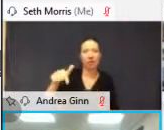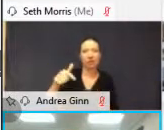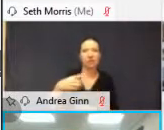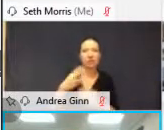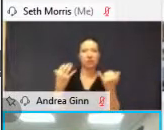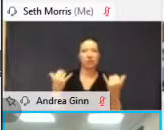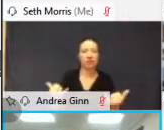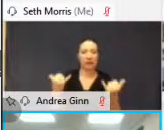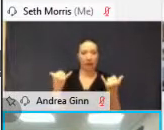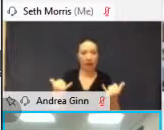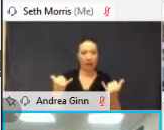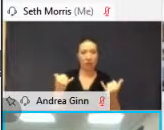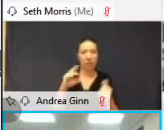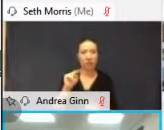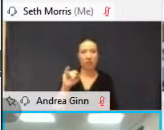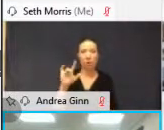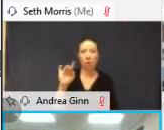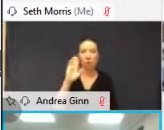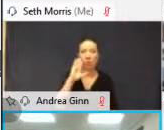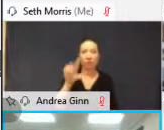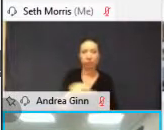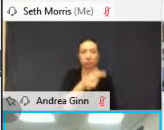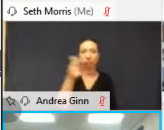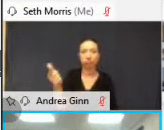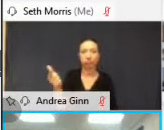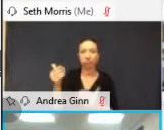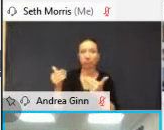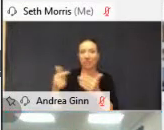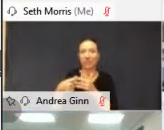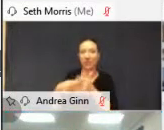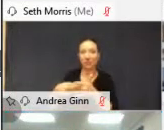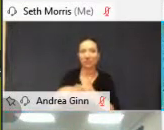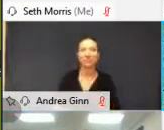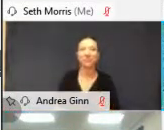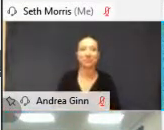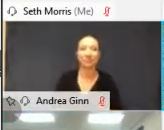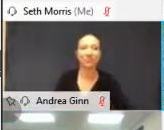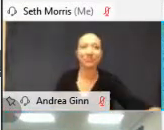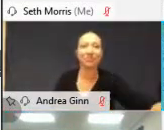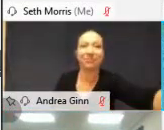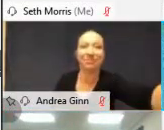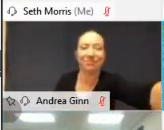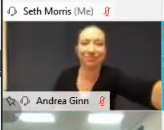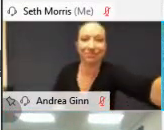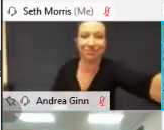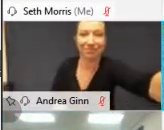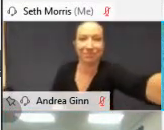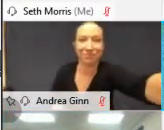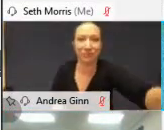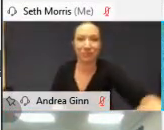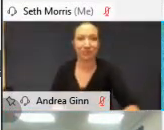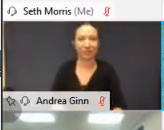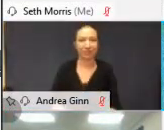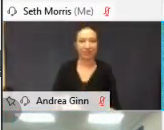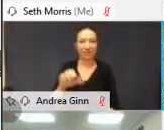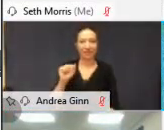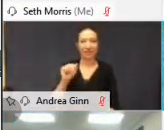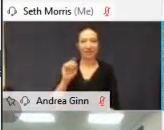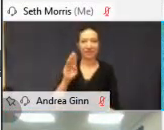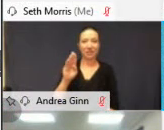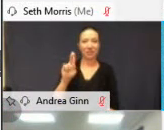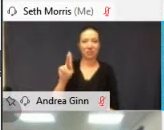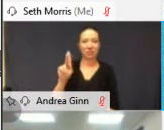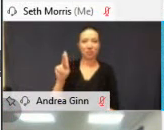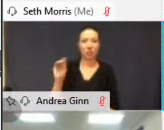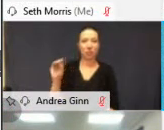you to start us out. Thank you, Nicole. And Mr. Chair, members of the committee, it's